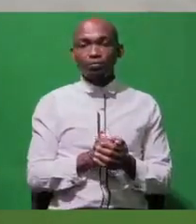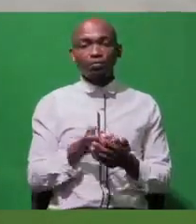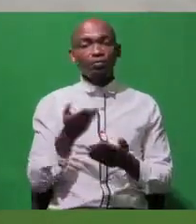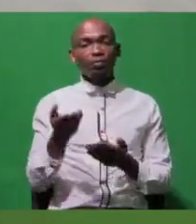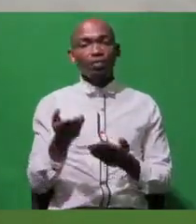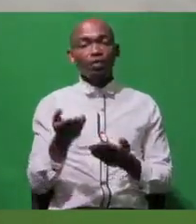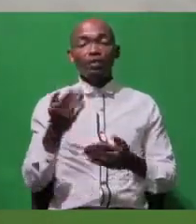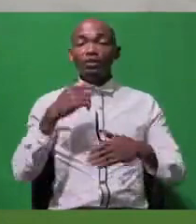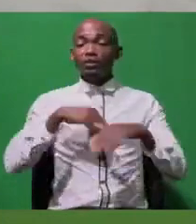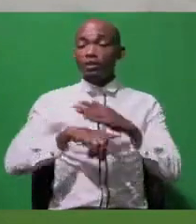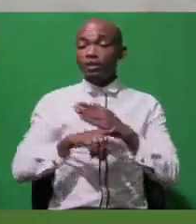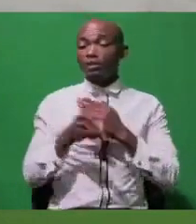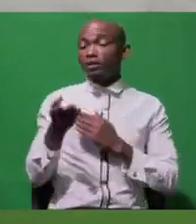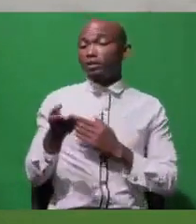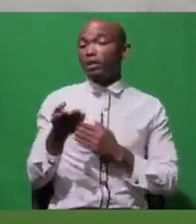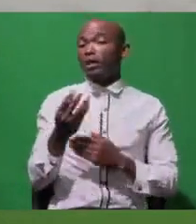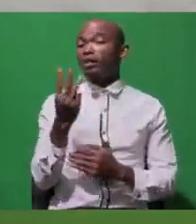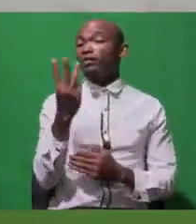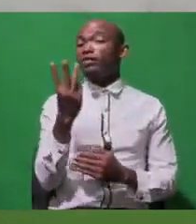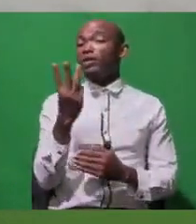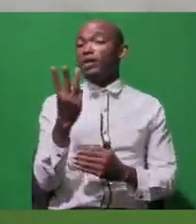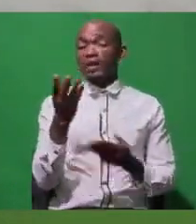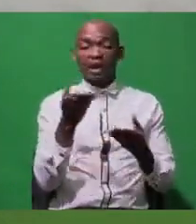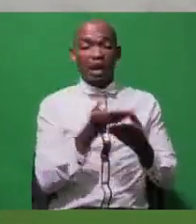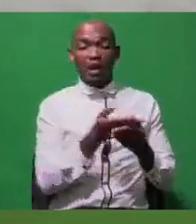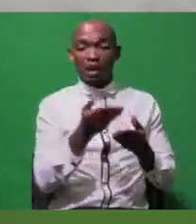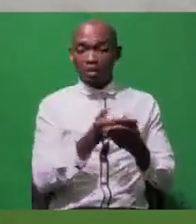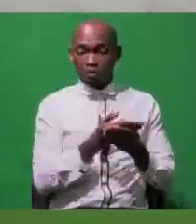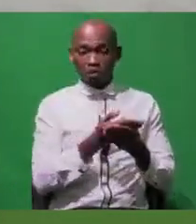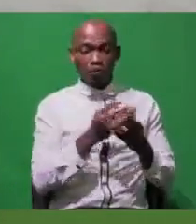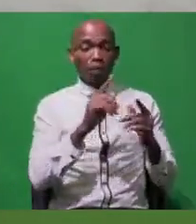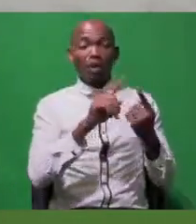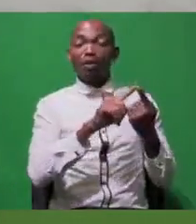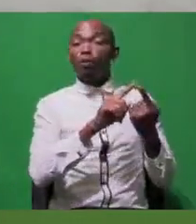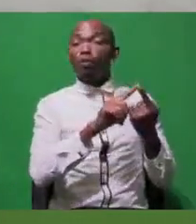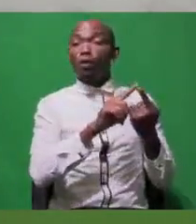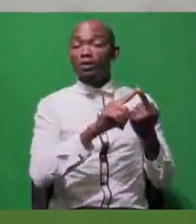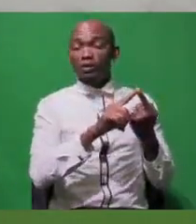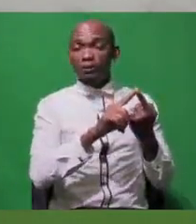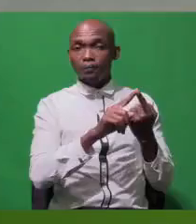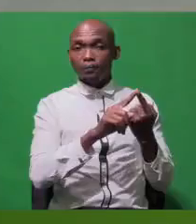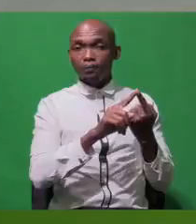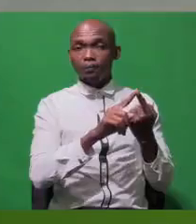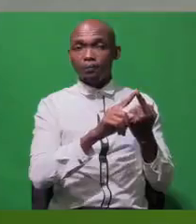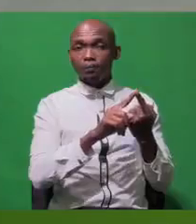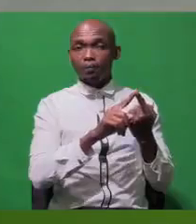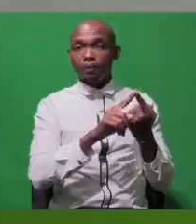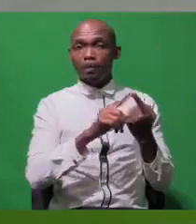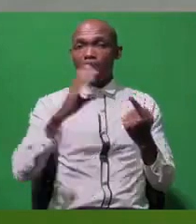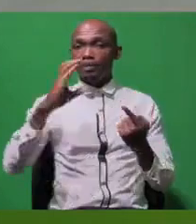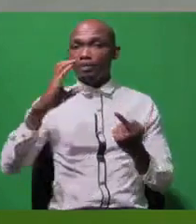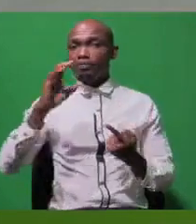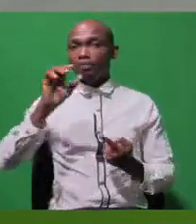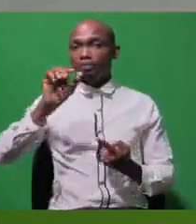have only 3 accounts. One is known as a cash.